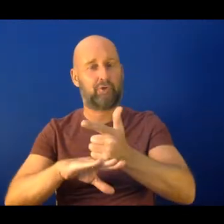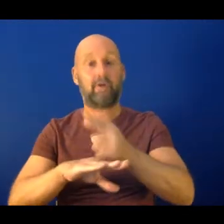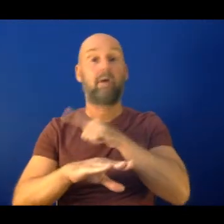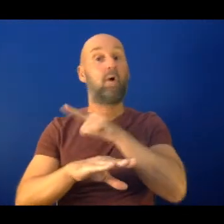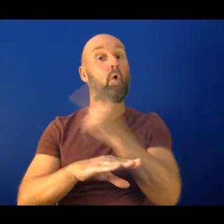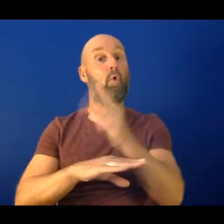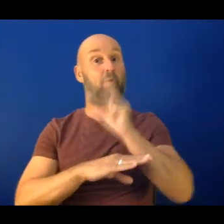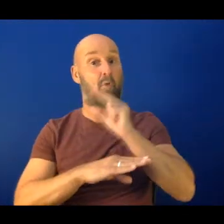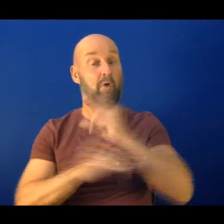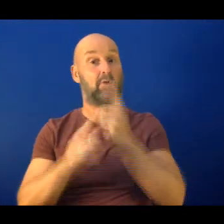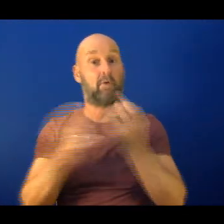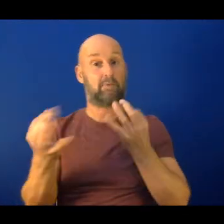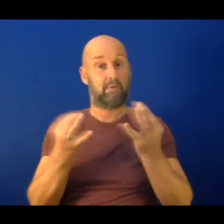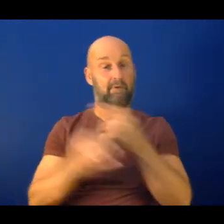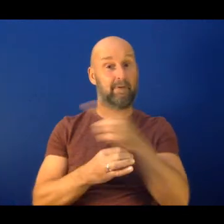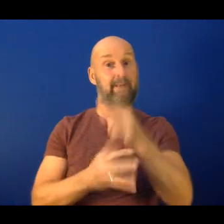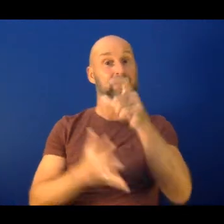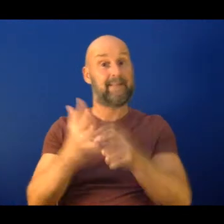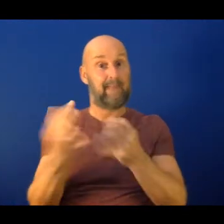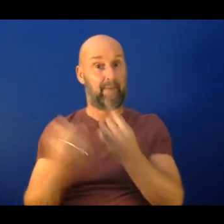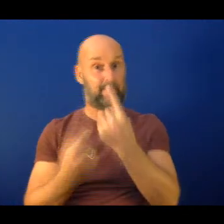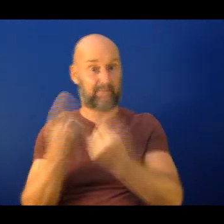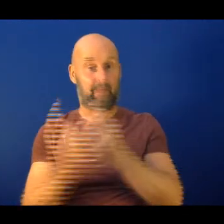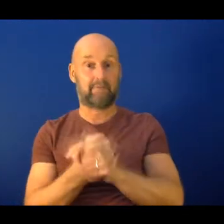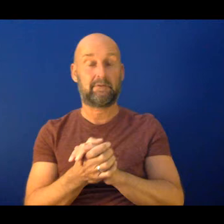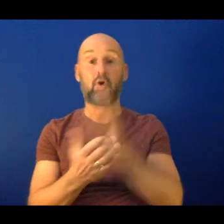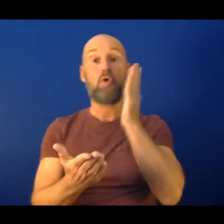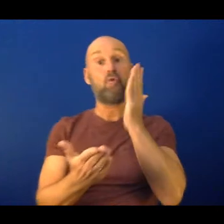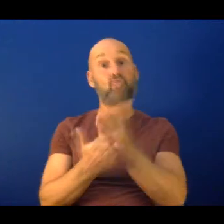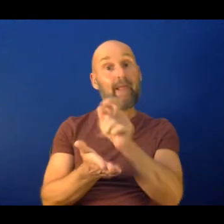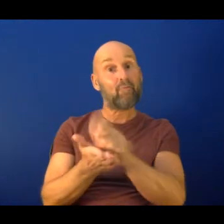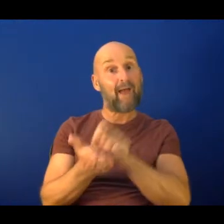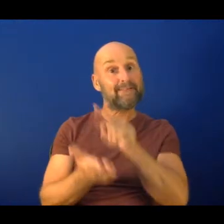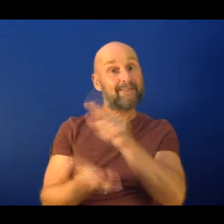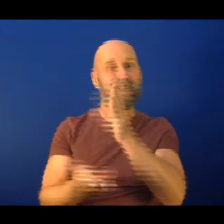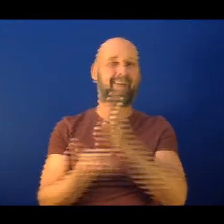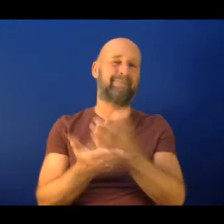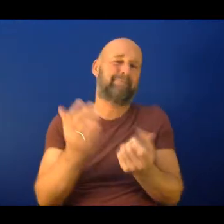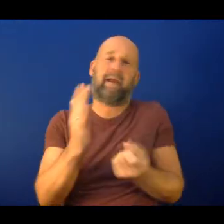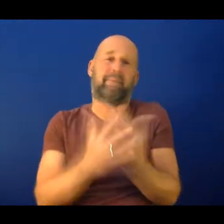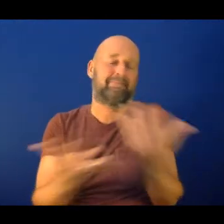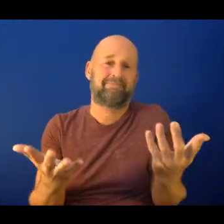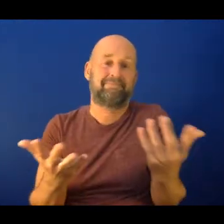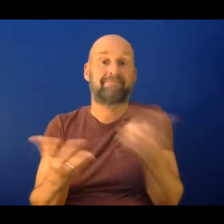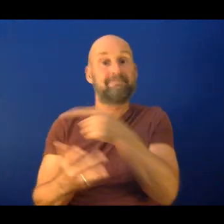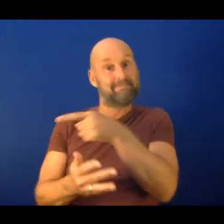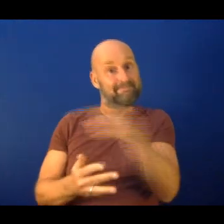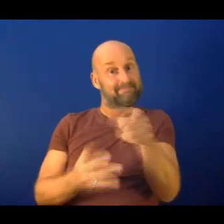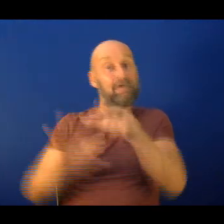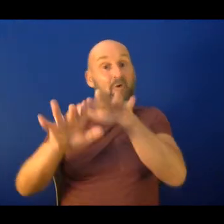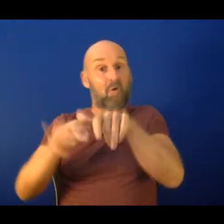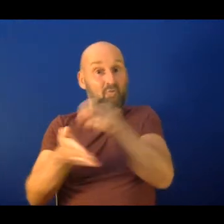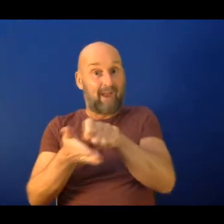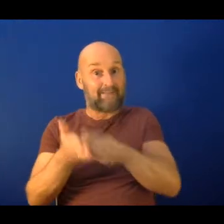portrayed by disabled actors. Any connection to real writers is purely coincidental. No writers were